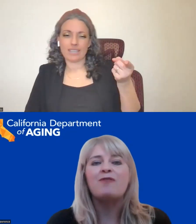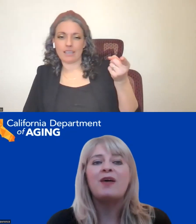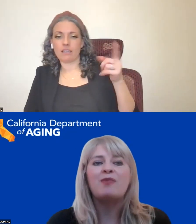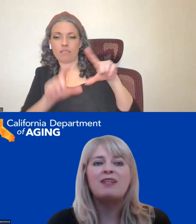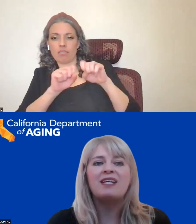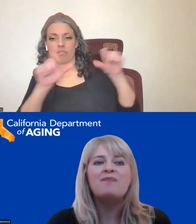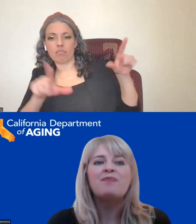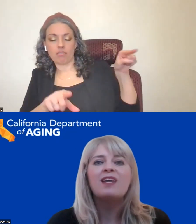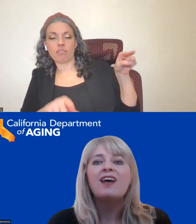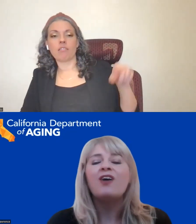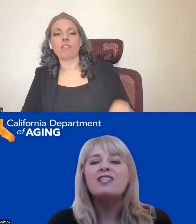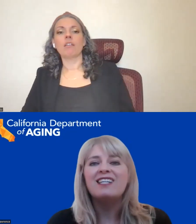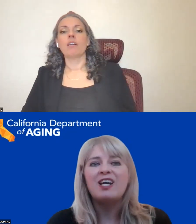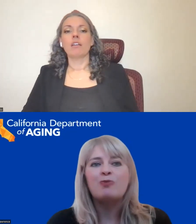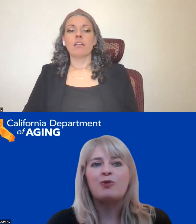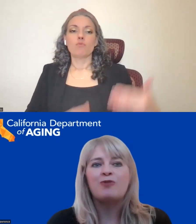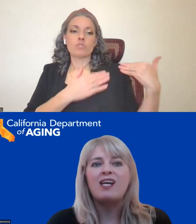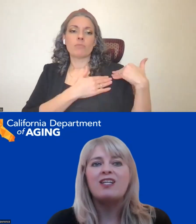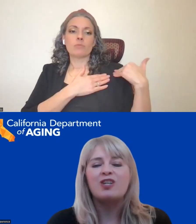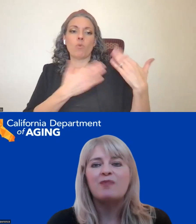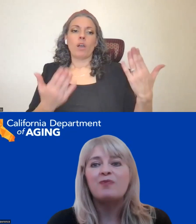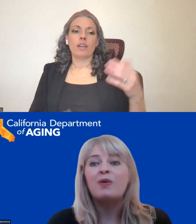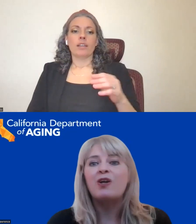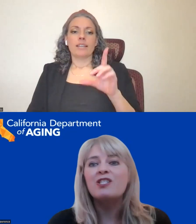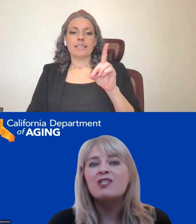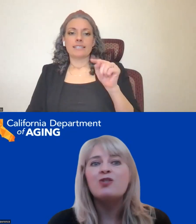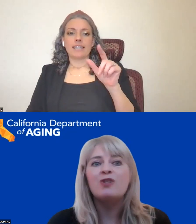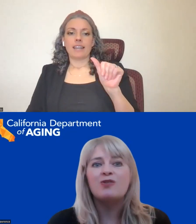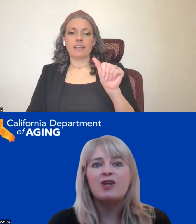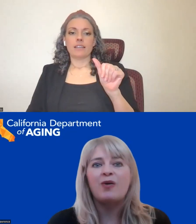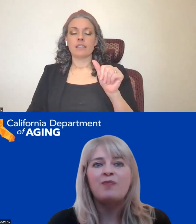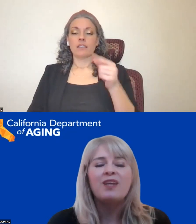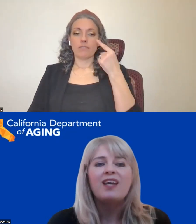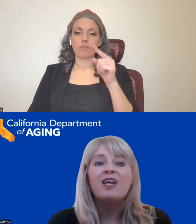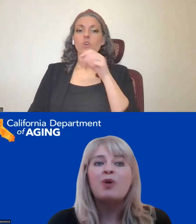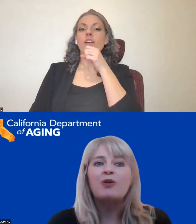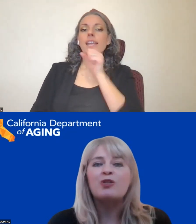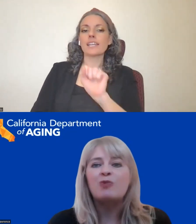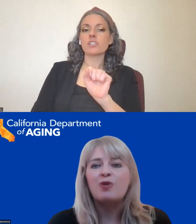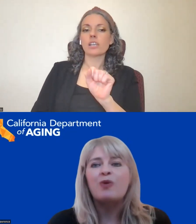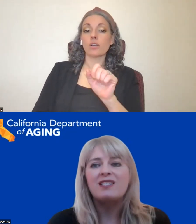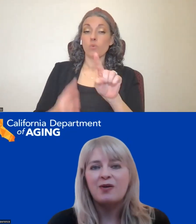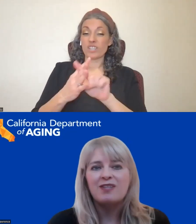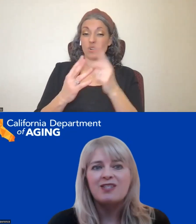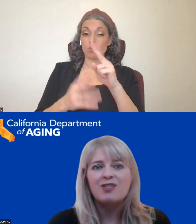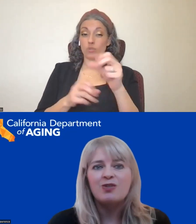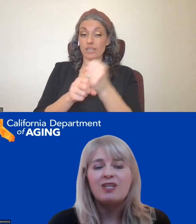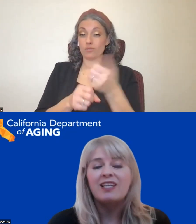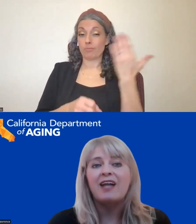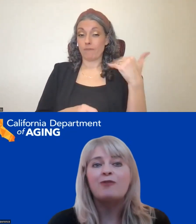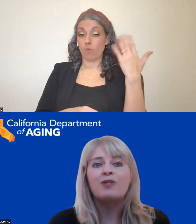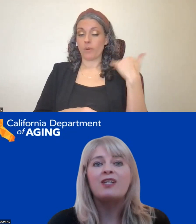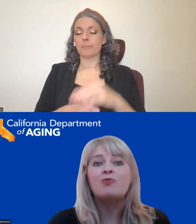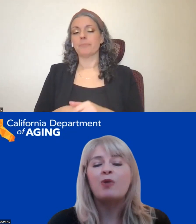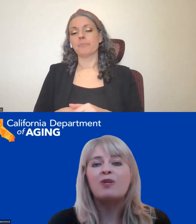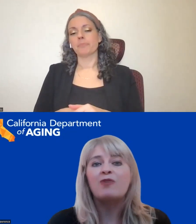layer of accountability, our data dashboard for aging. And we launched this 2 years ago in partnership with West Health Institute and the